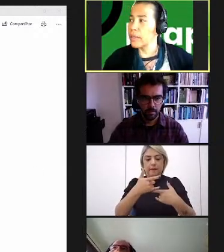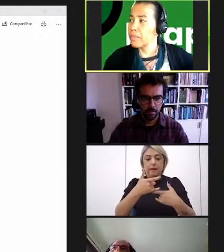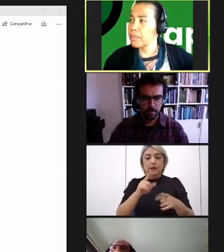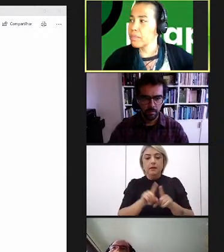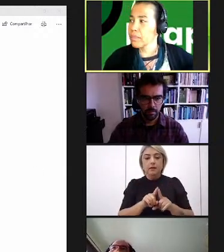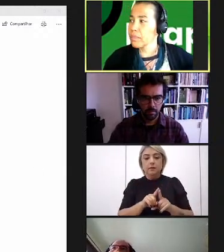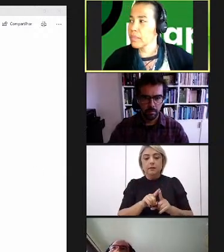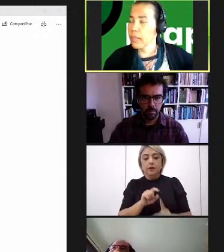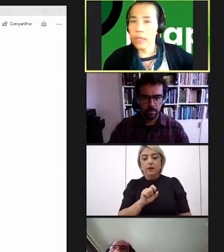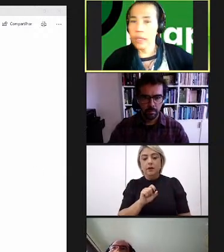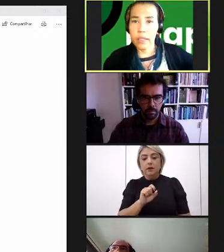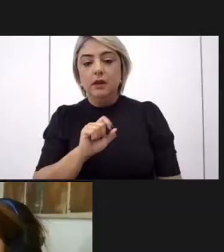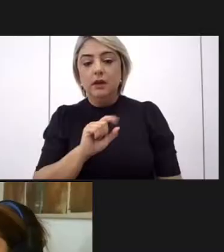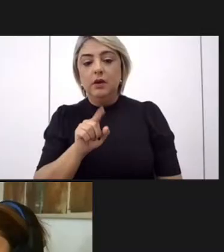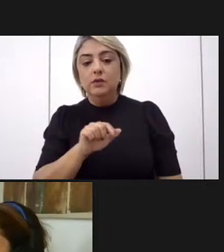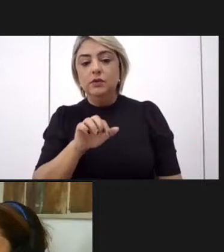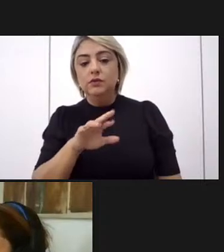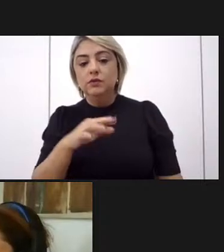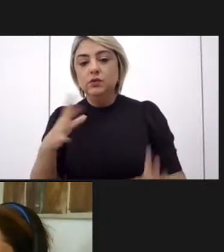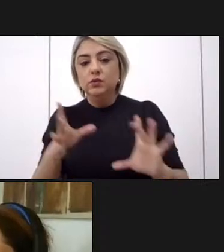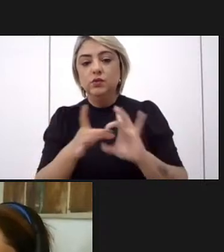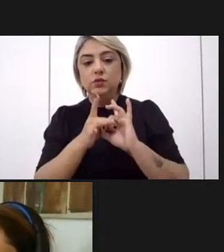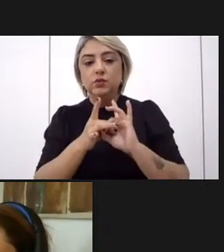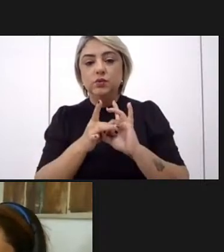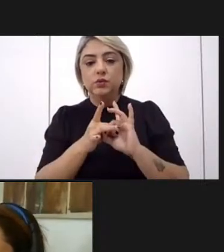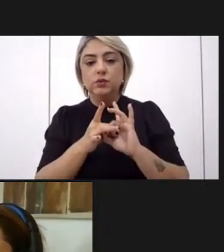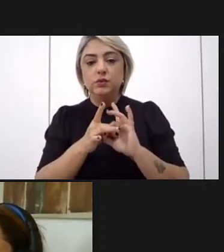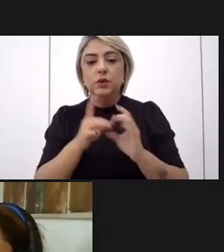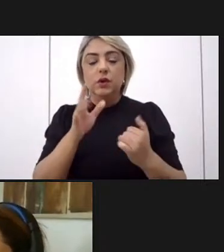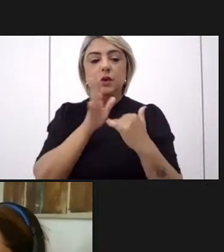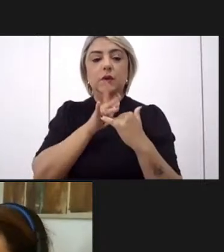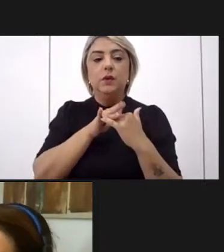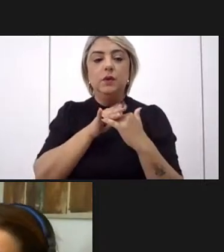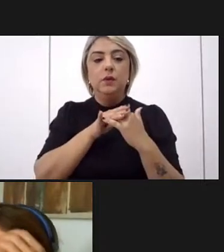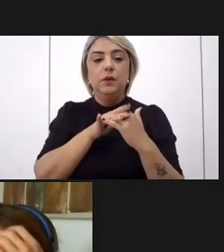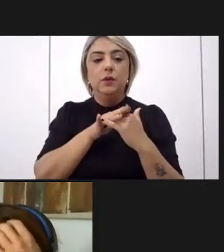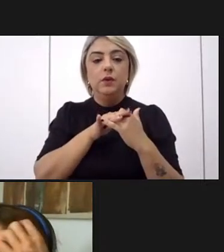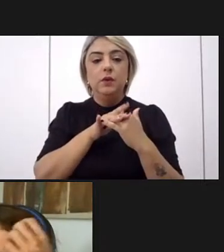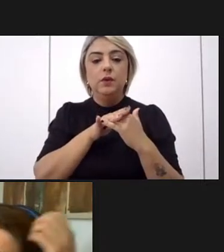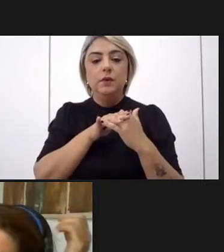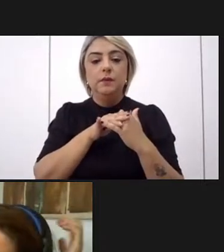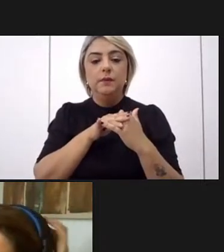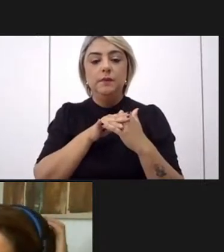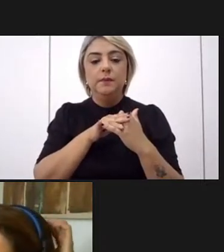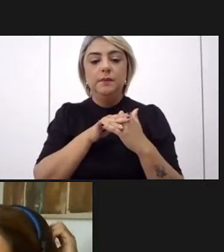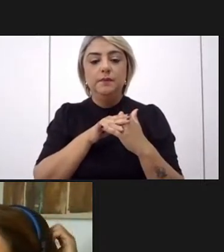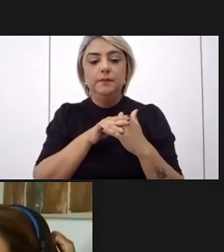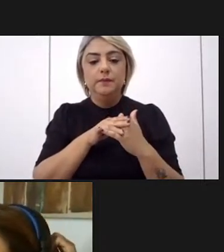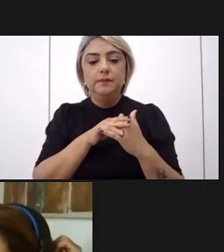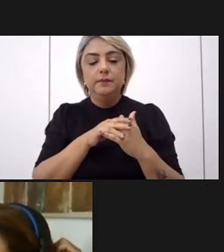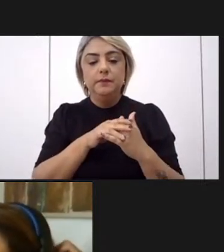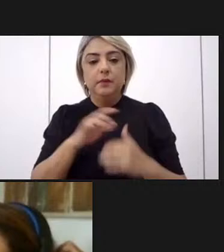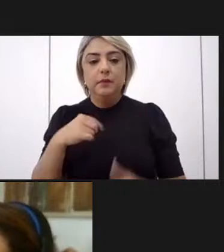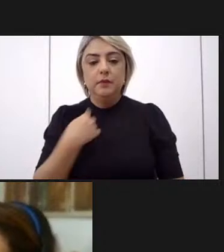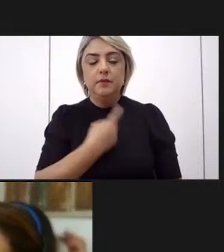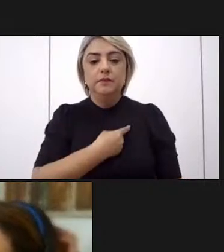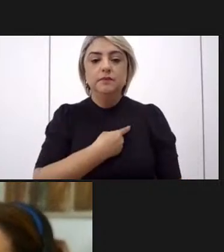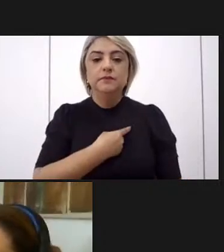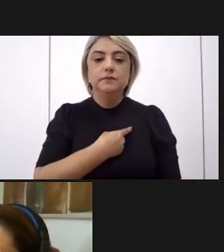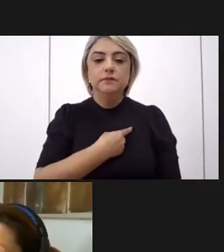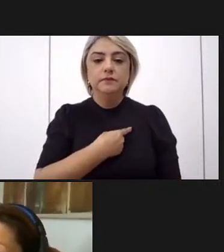the YouTube chain. We ask all of